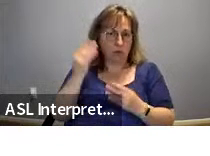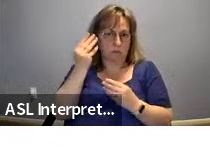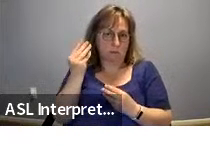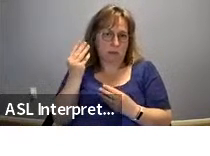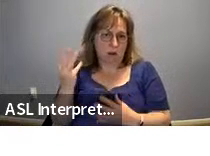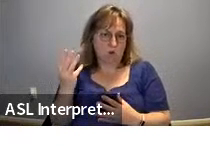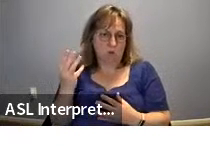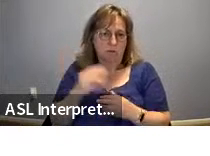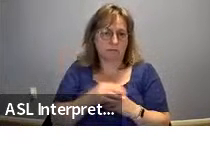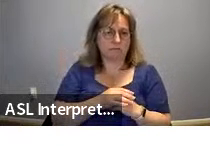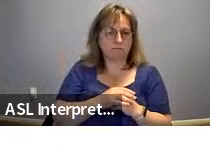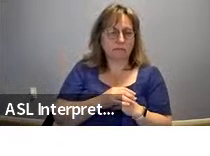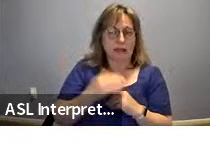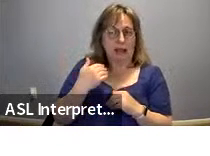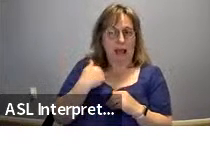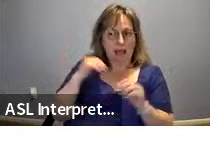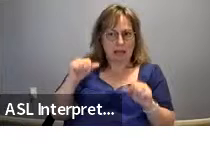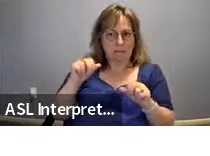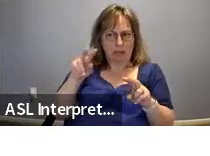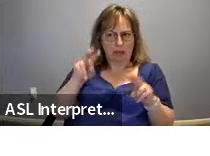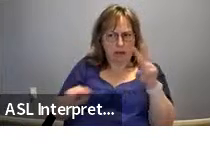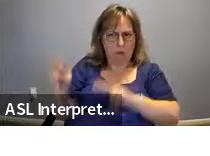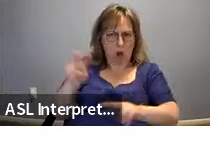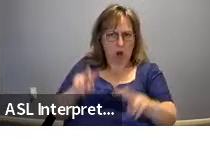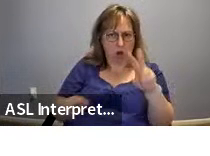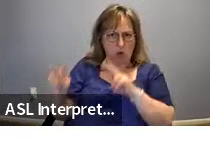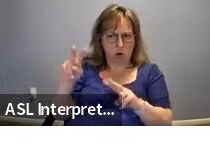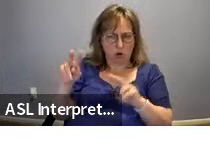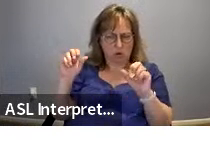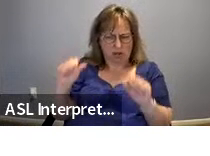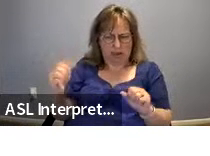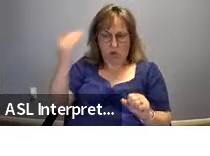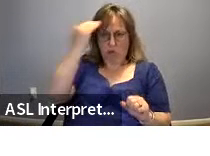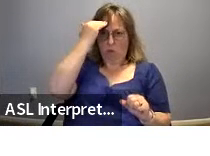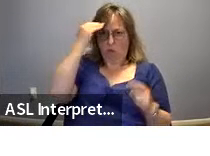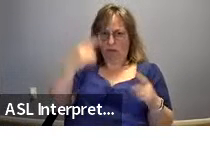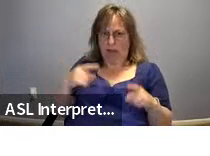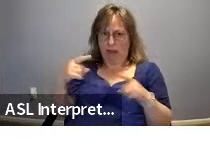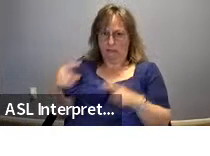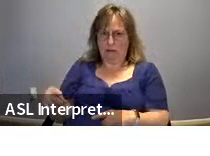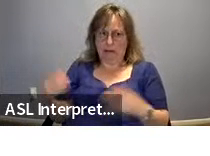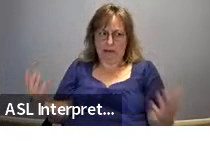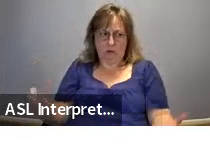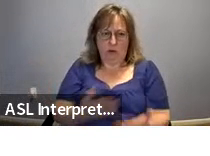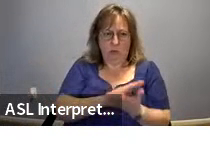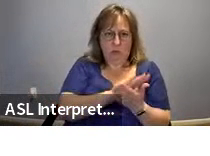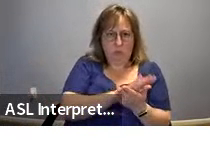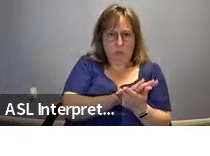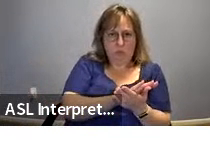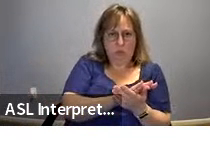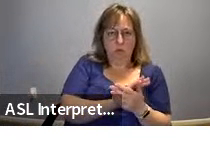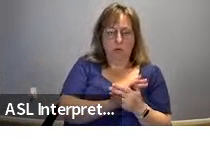monitoring capabilities so that we can keep alert of things happening within our schools.